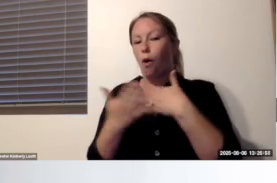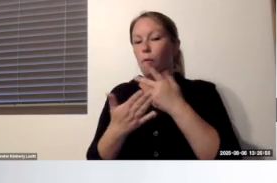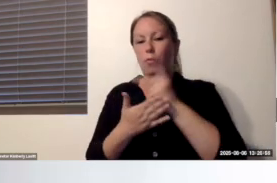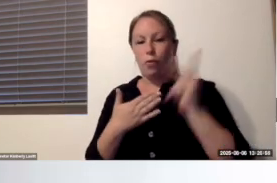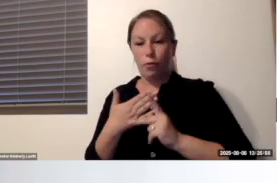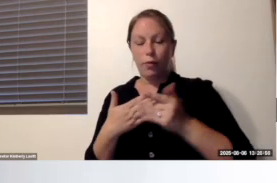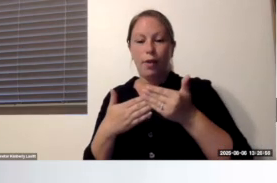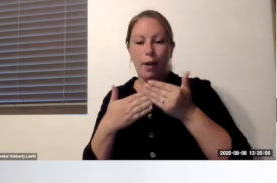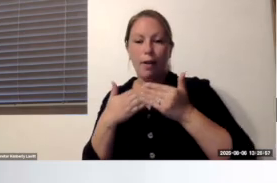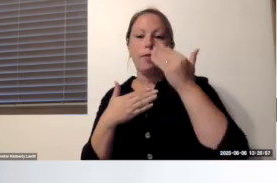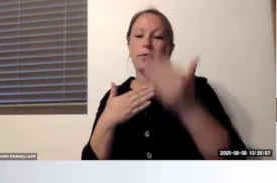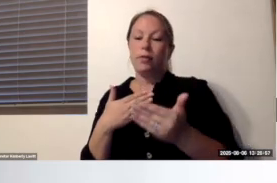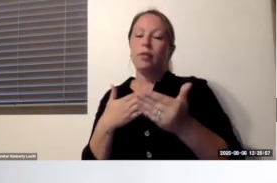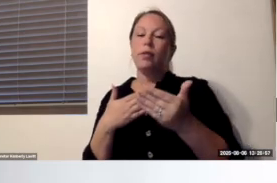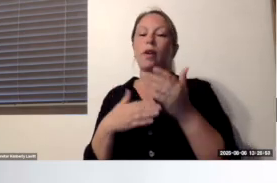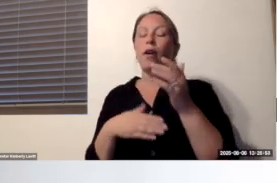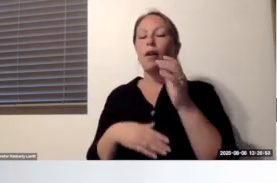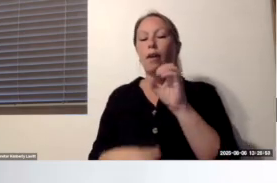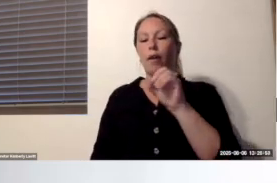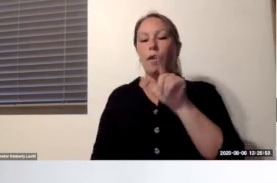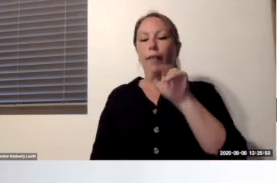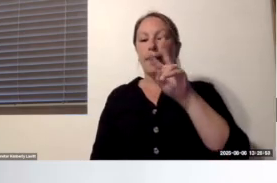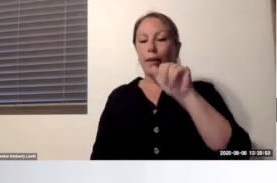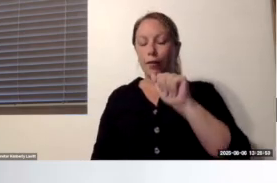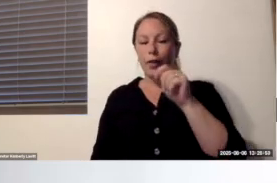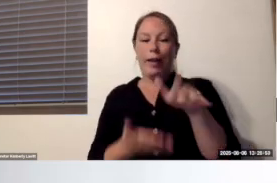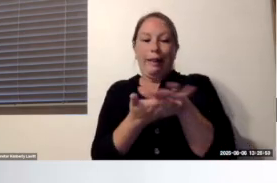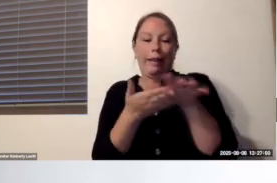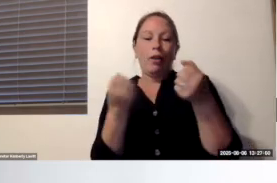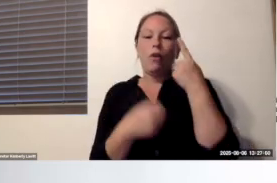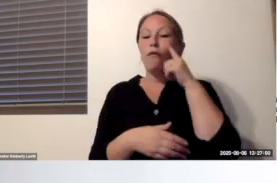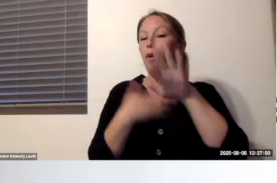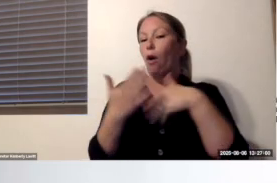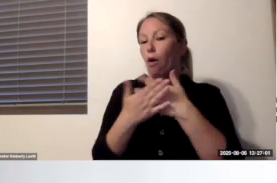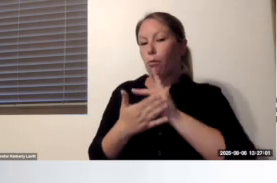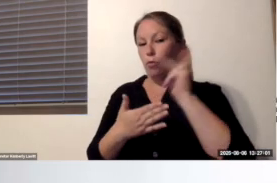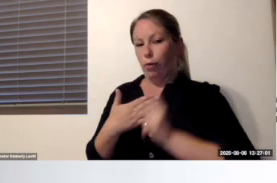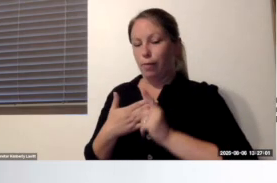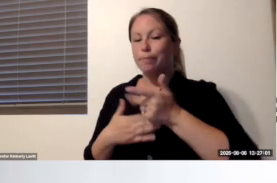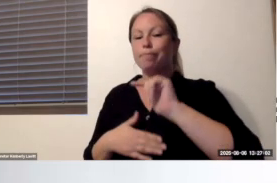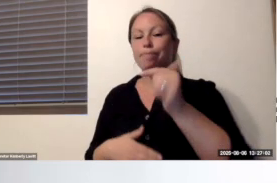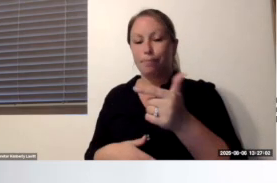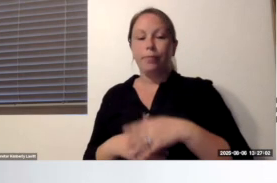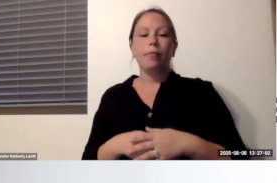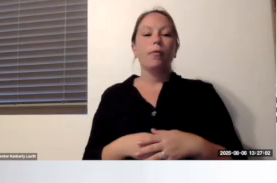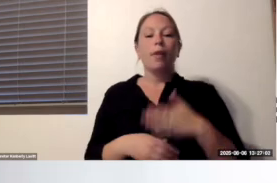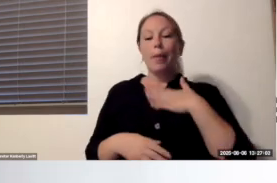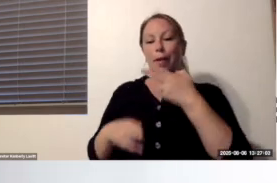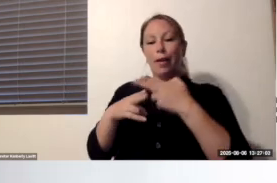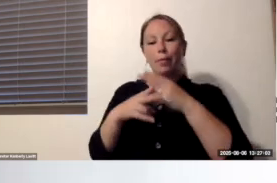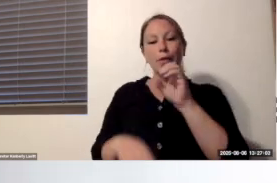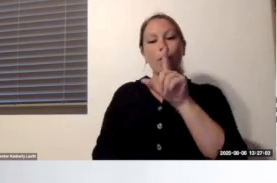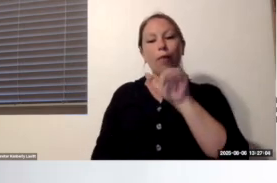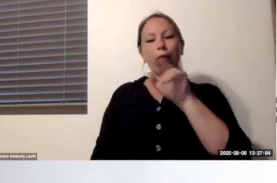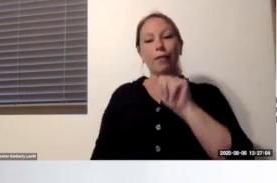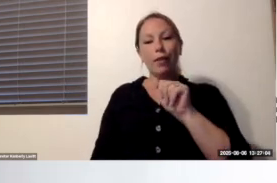Next, Olivia will provide an overview of the Clean Cars for All programs. Hi, everyone. My name is Olivia Lane. I'm an air